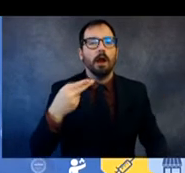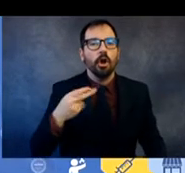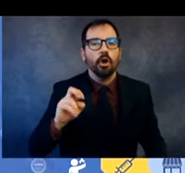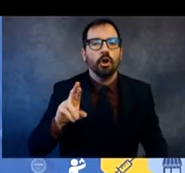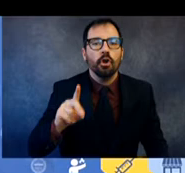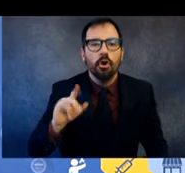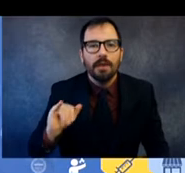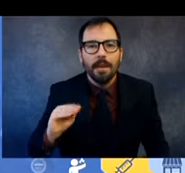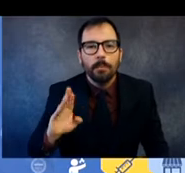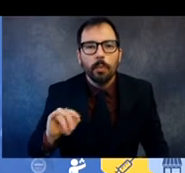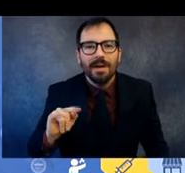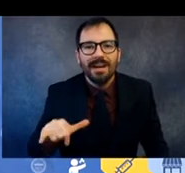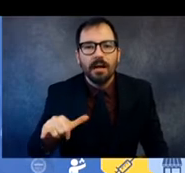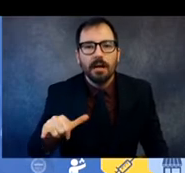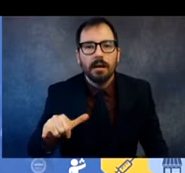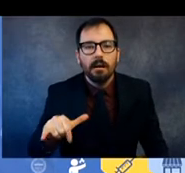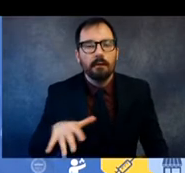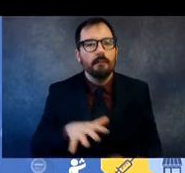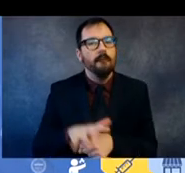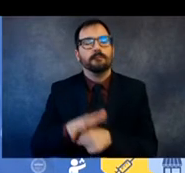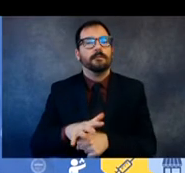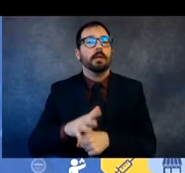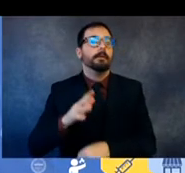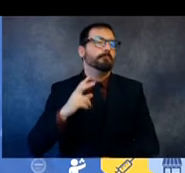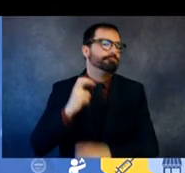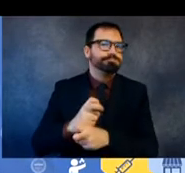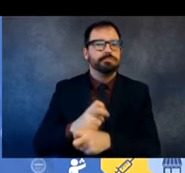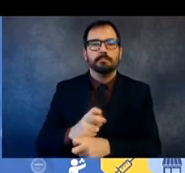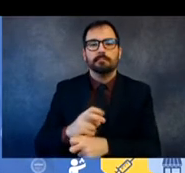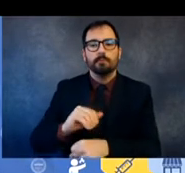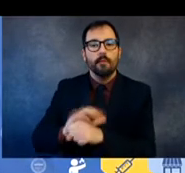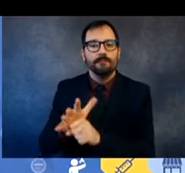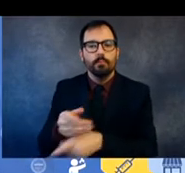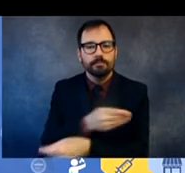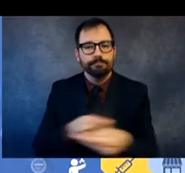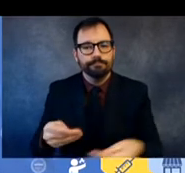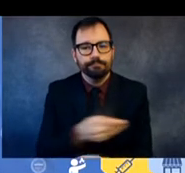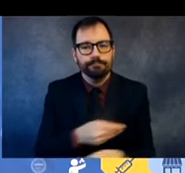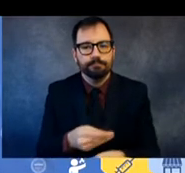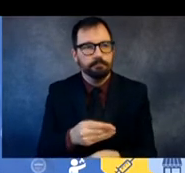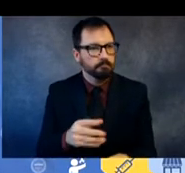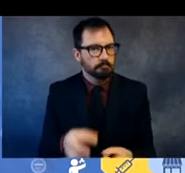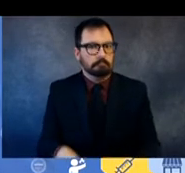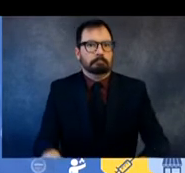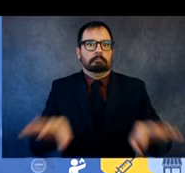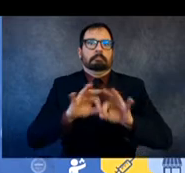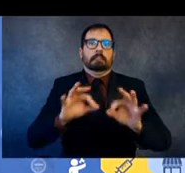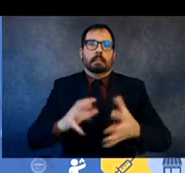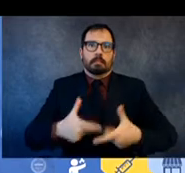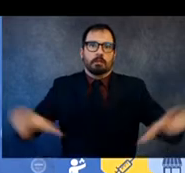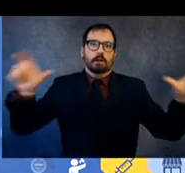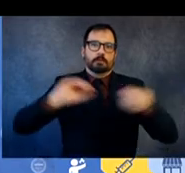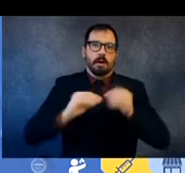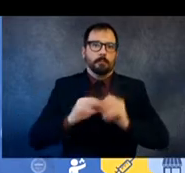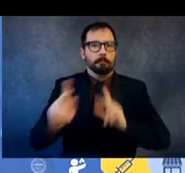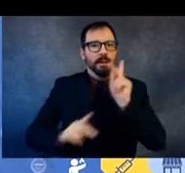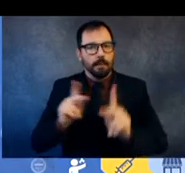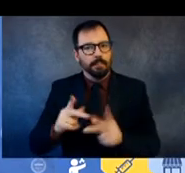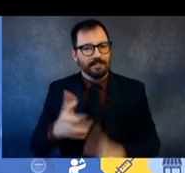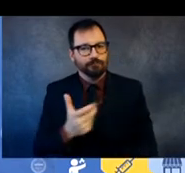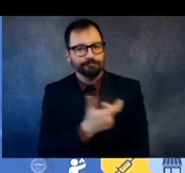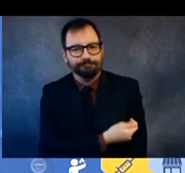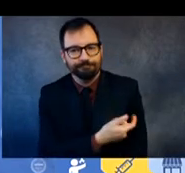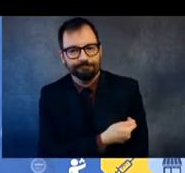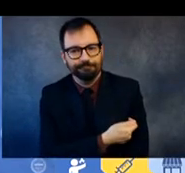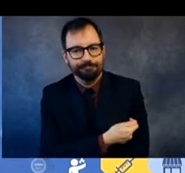that herd immunity, or a significant portion of our population protected. But